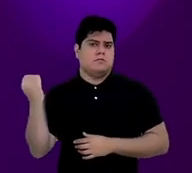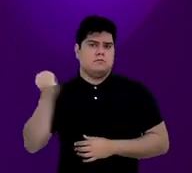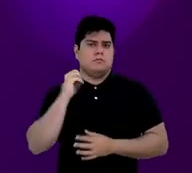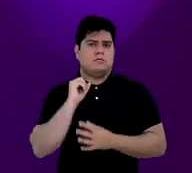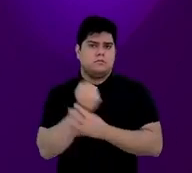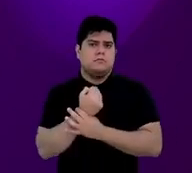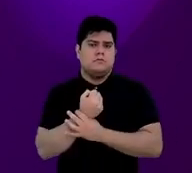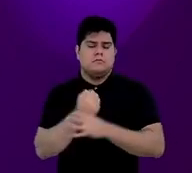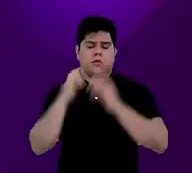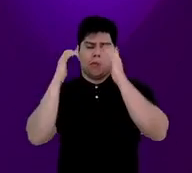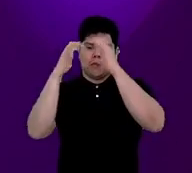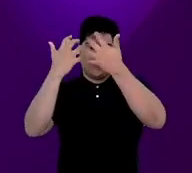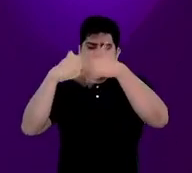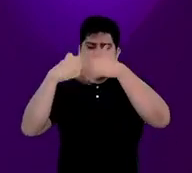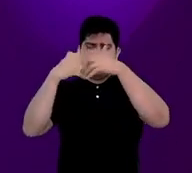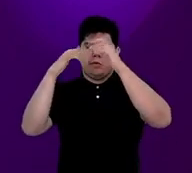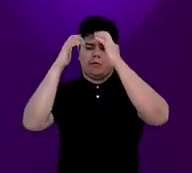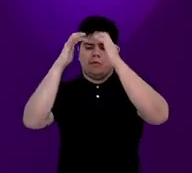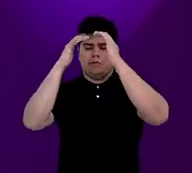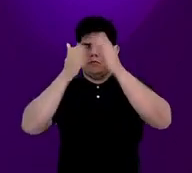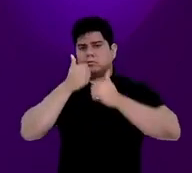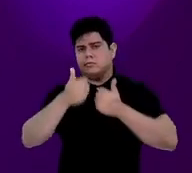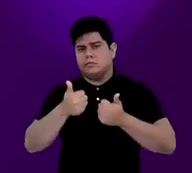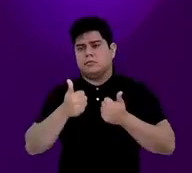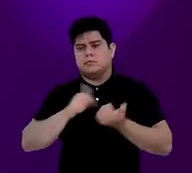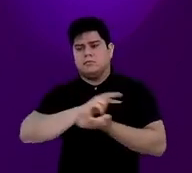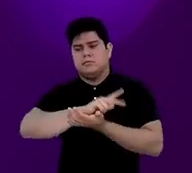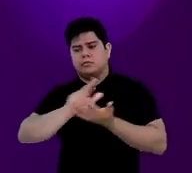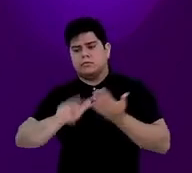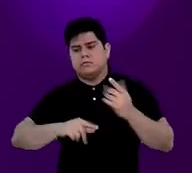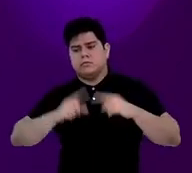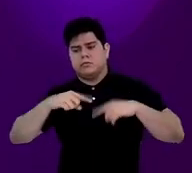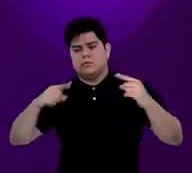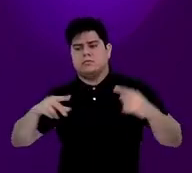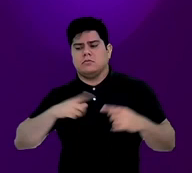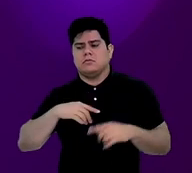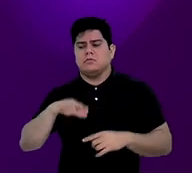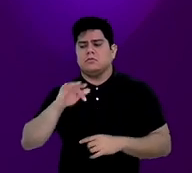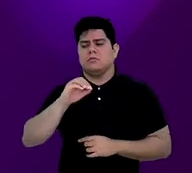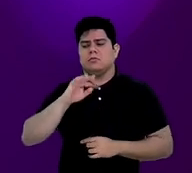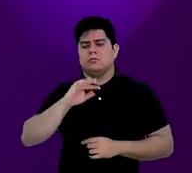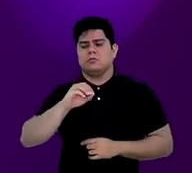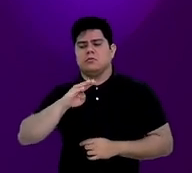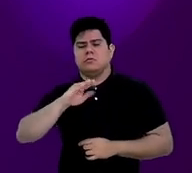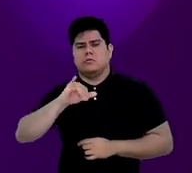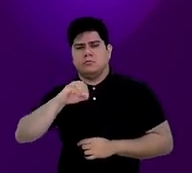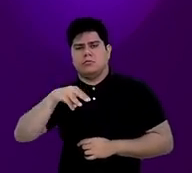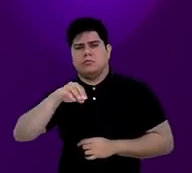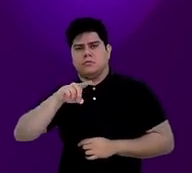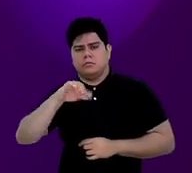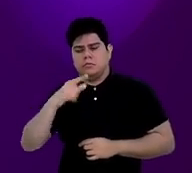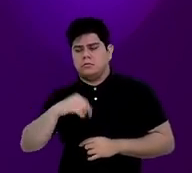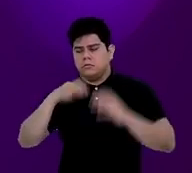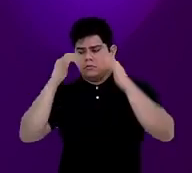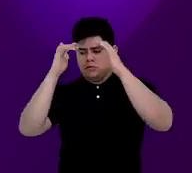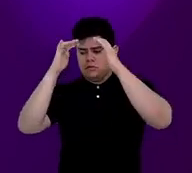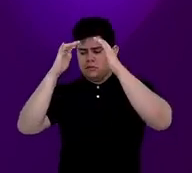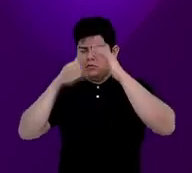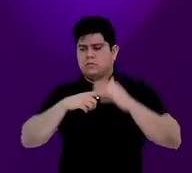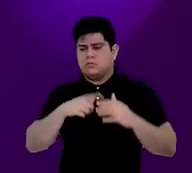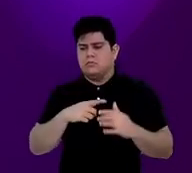There are multiple mechanisms of PBM in the brain, and here's the neurotrophins, the neurogenesis,